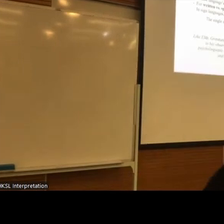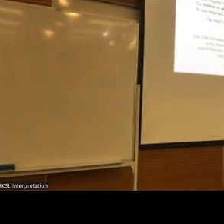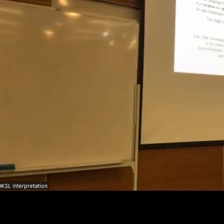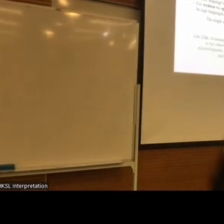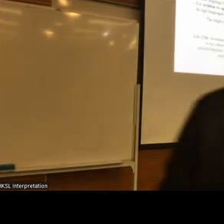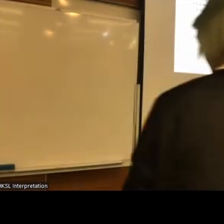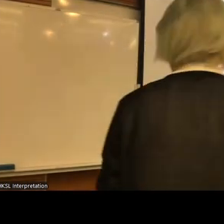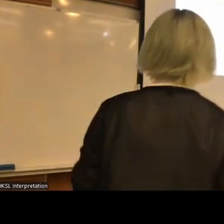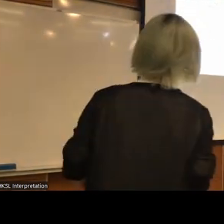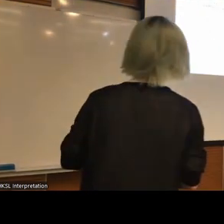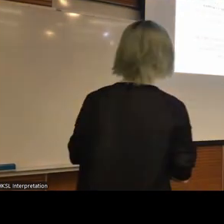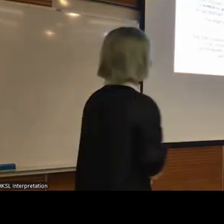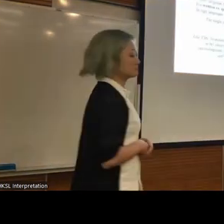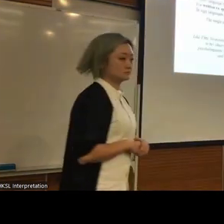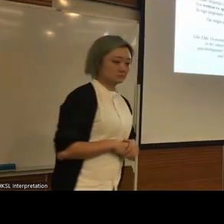The availability,